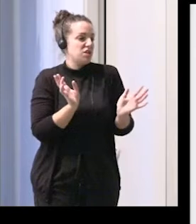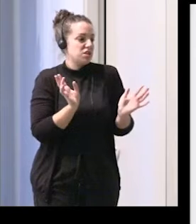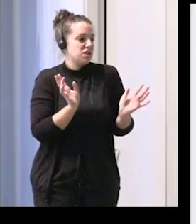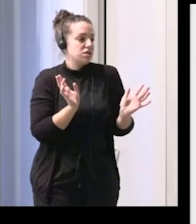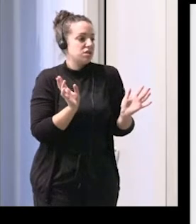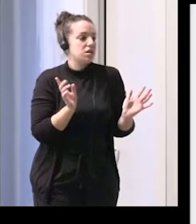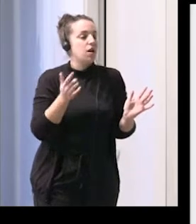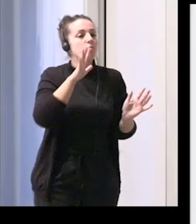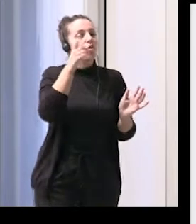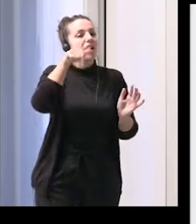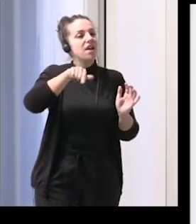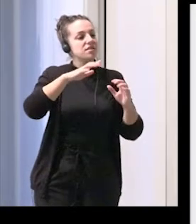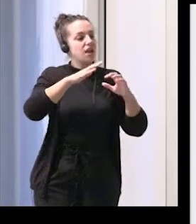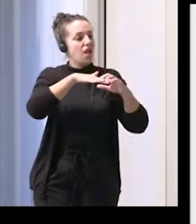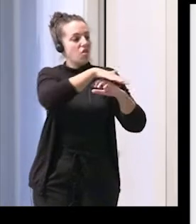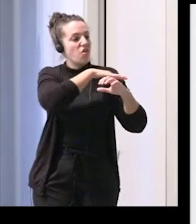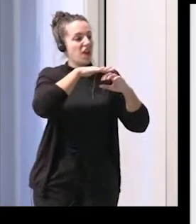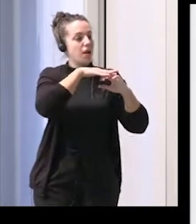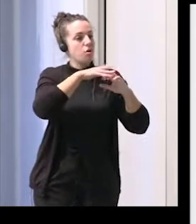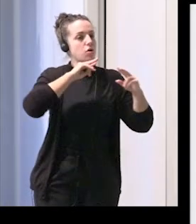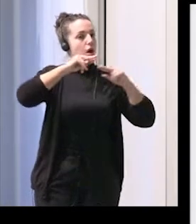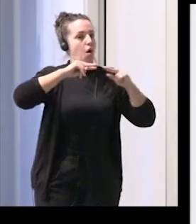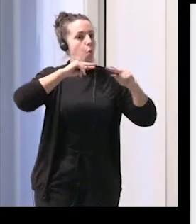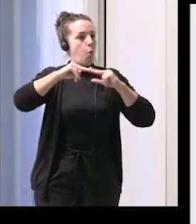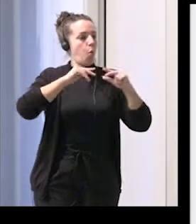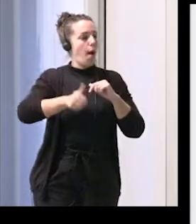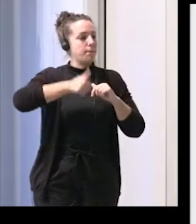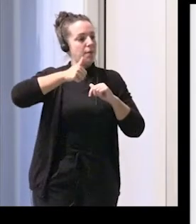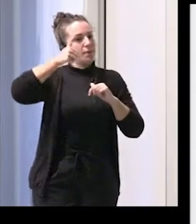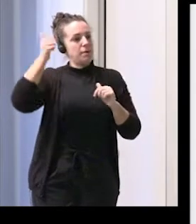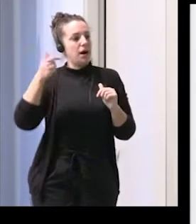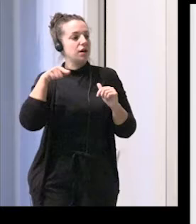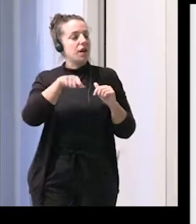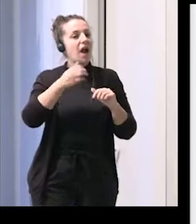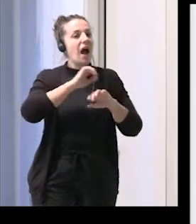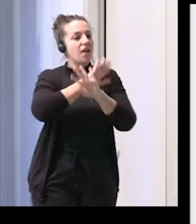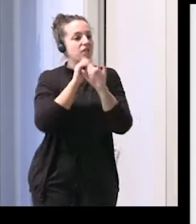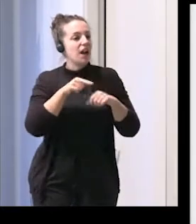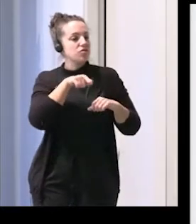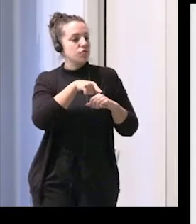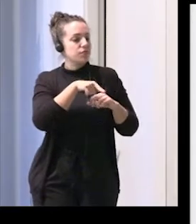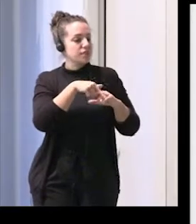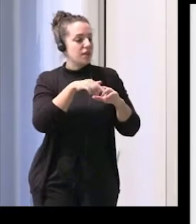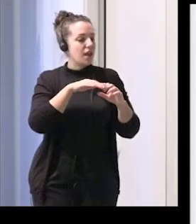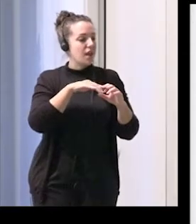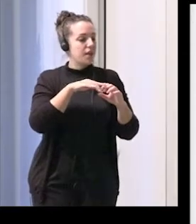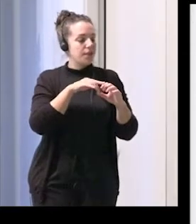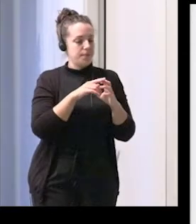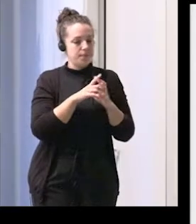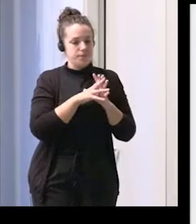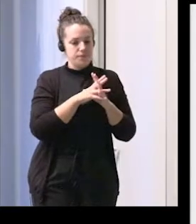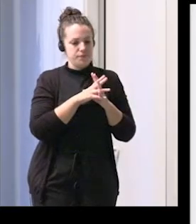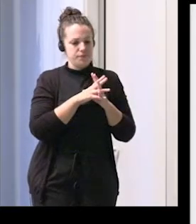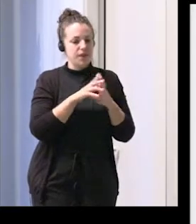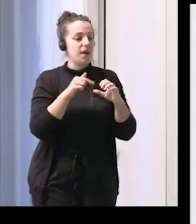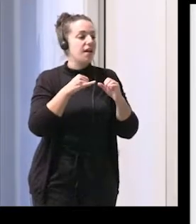responding more to this device. There would be strengthening of the ipsilateral pathways and weakening of the pathways coming from